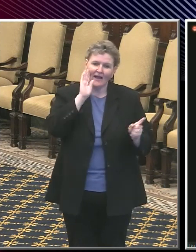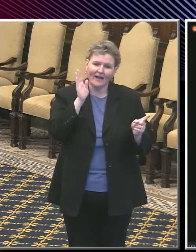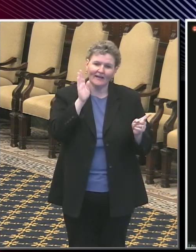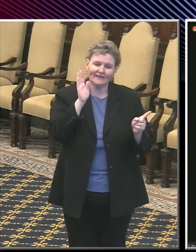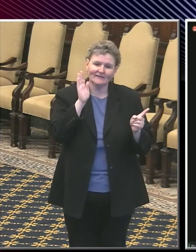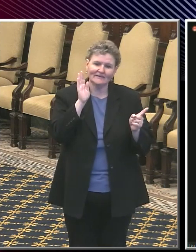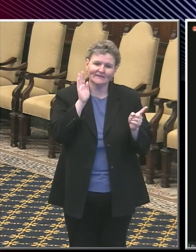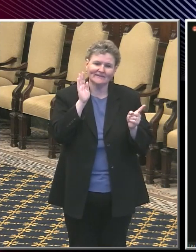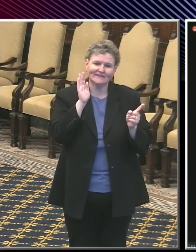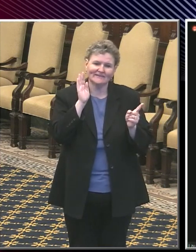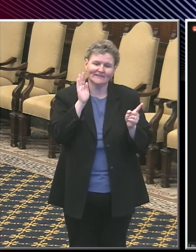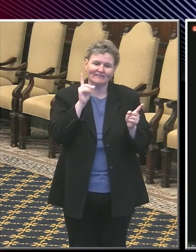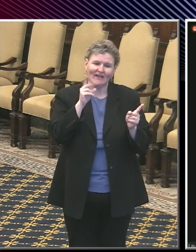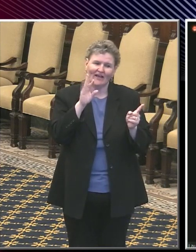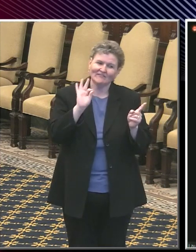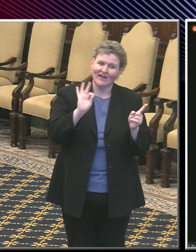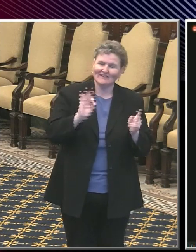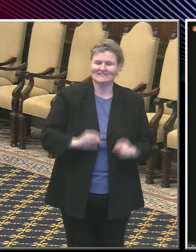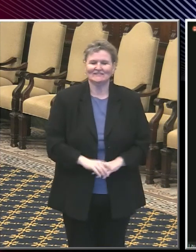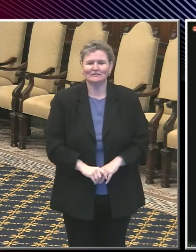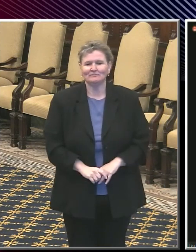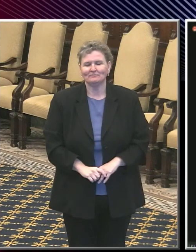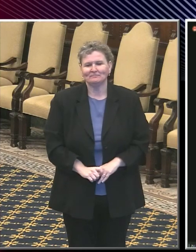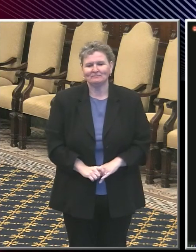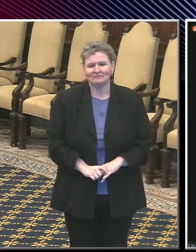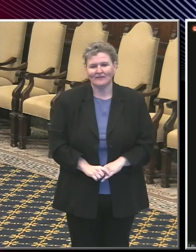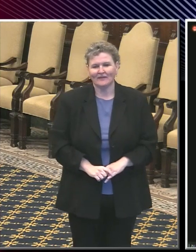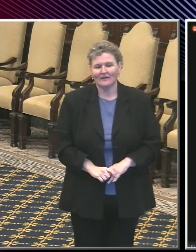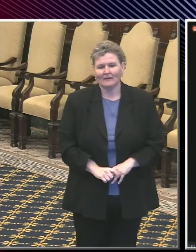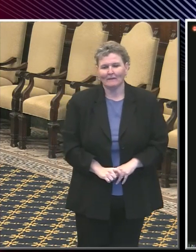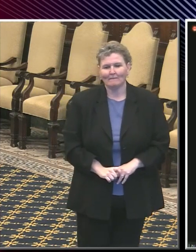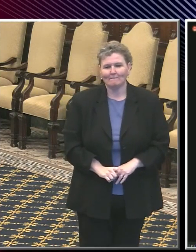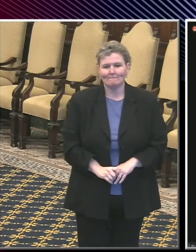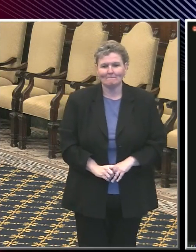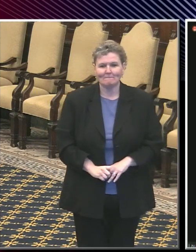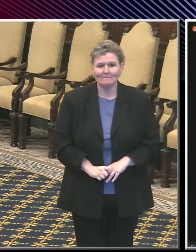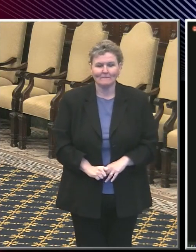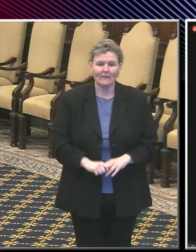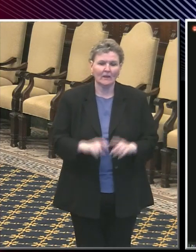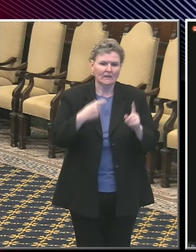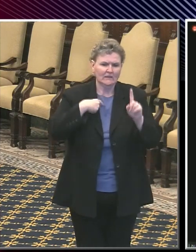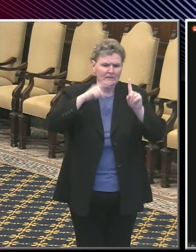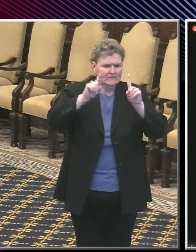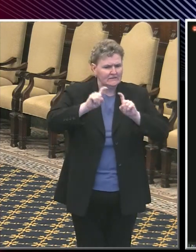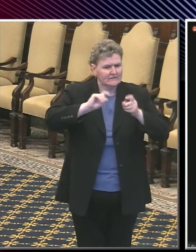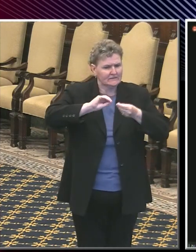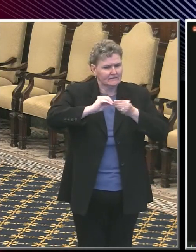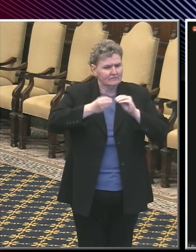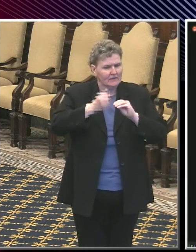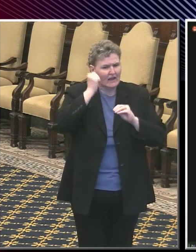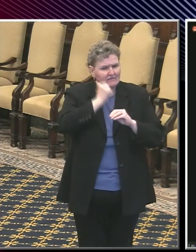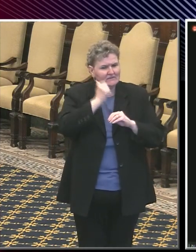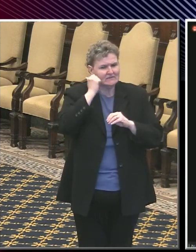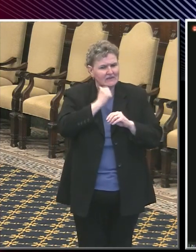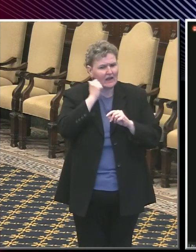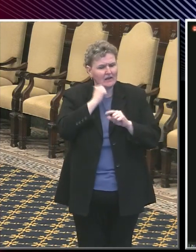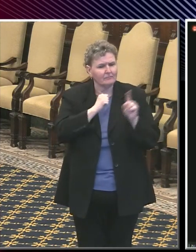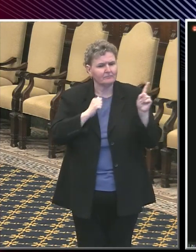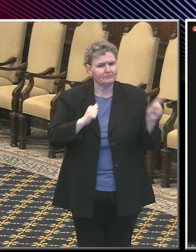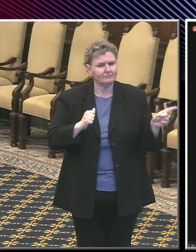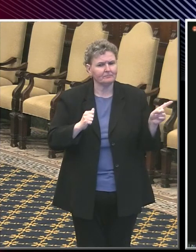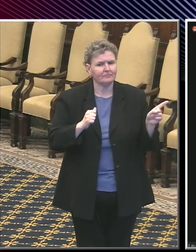The ability that we have currently to track what's happening, will that stay in place past